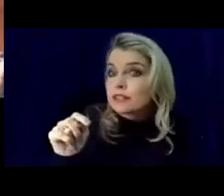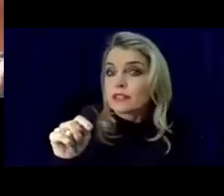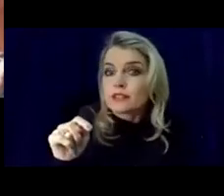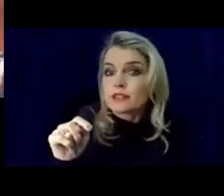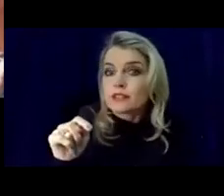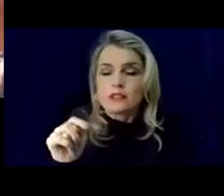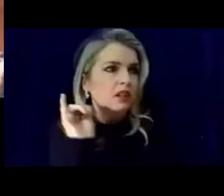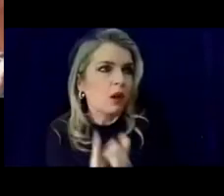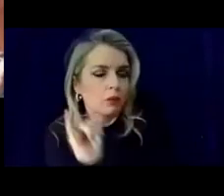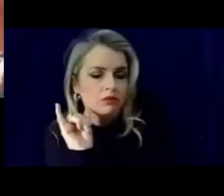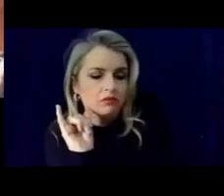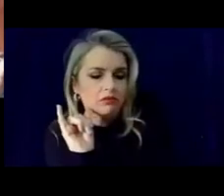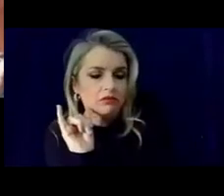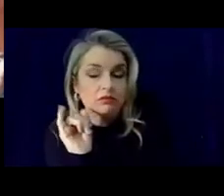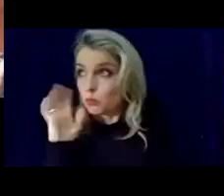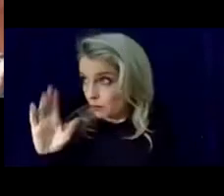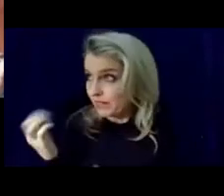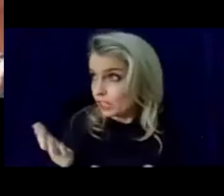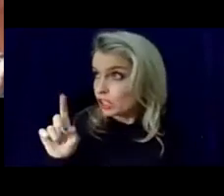Oh. You'll be around?